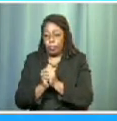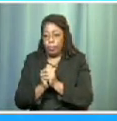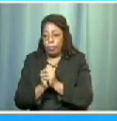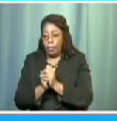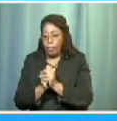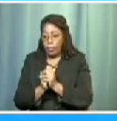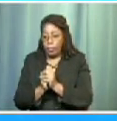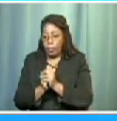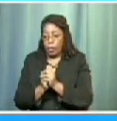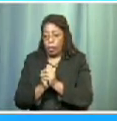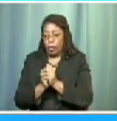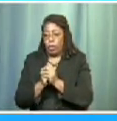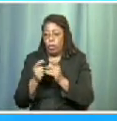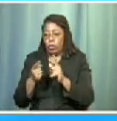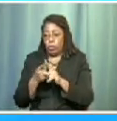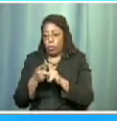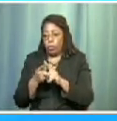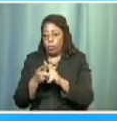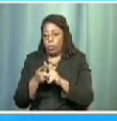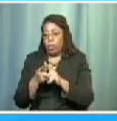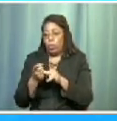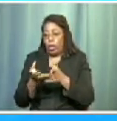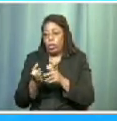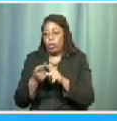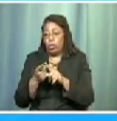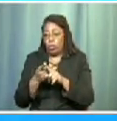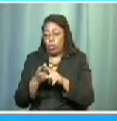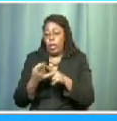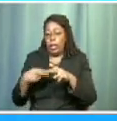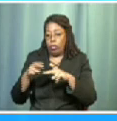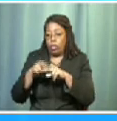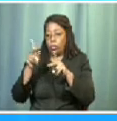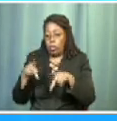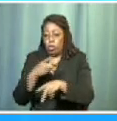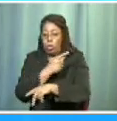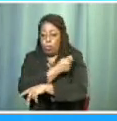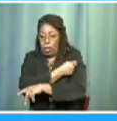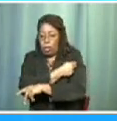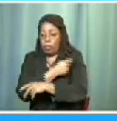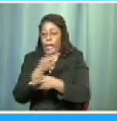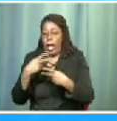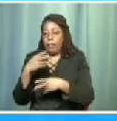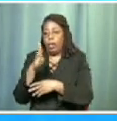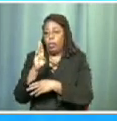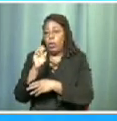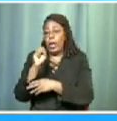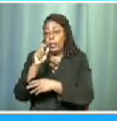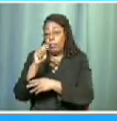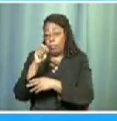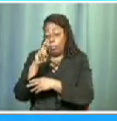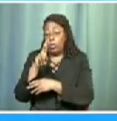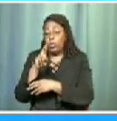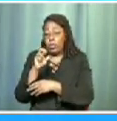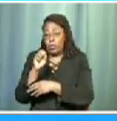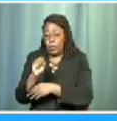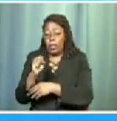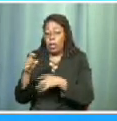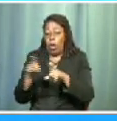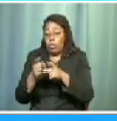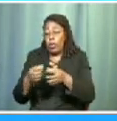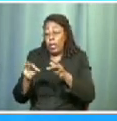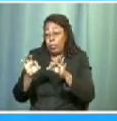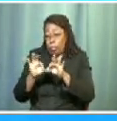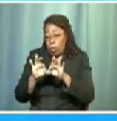advantageous to increase the number of persons who have been vaccinated, but boosters are also important because there are people who are